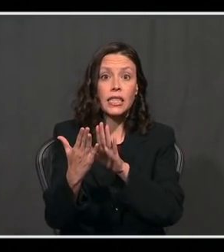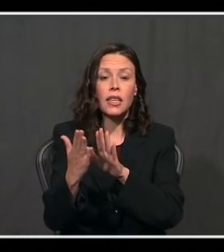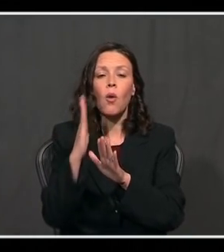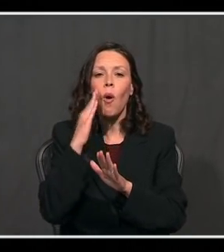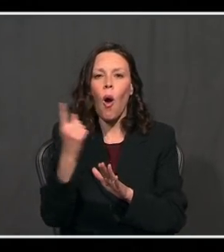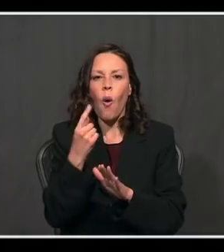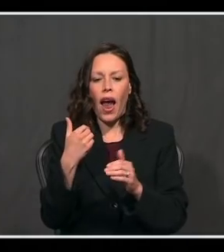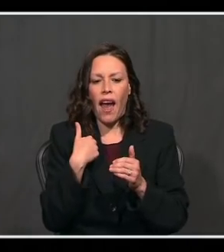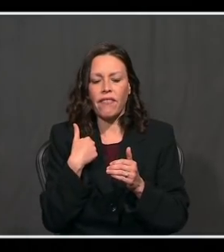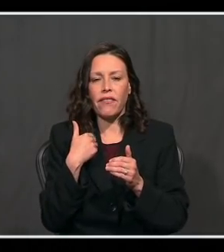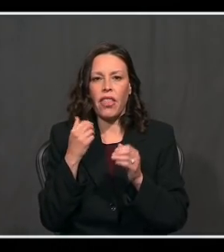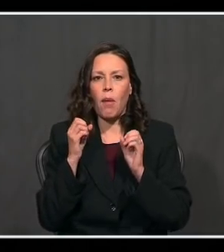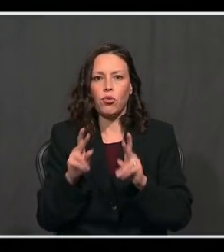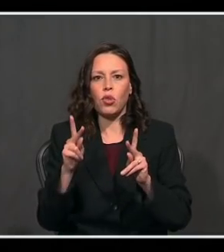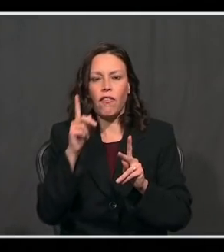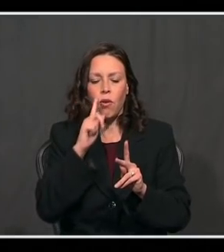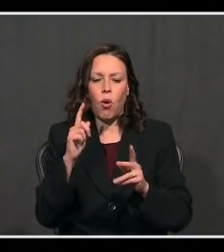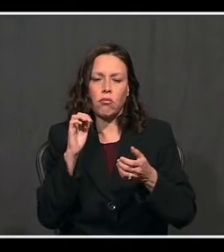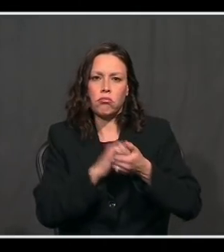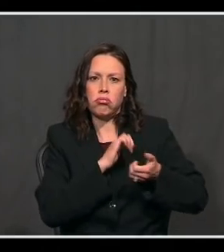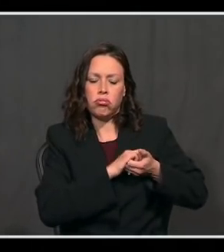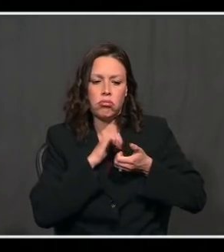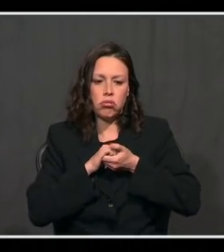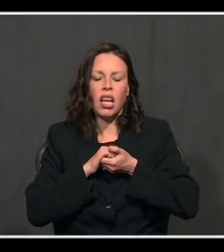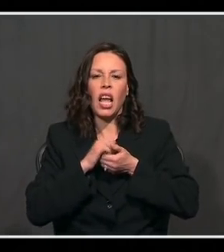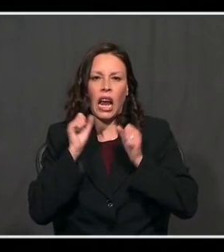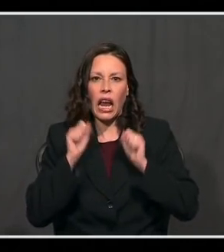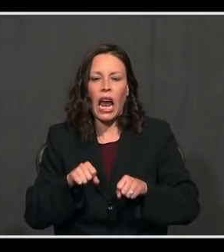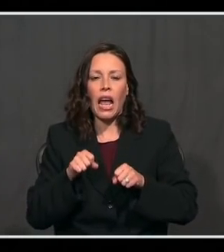have this type of collaboration if we want to ensure